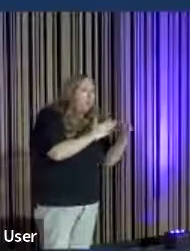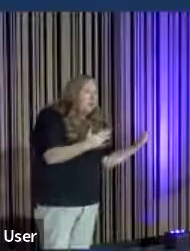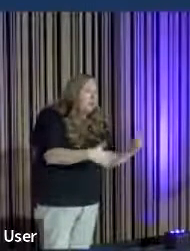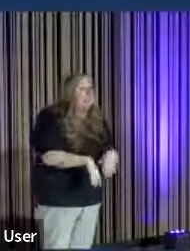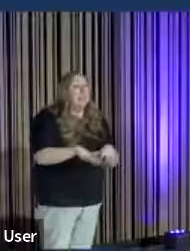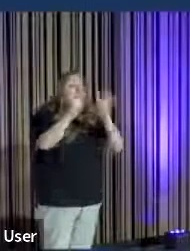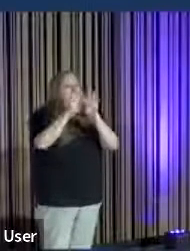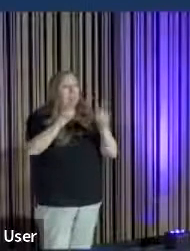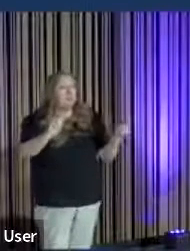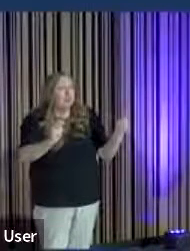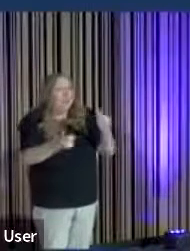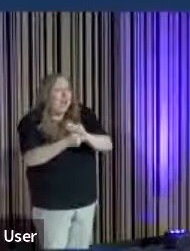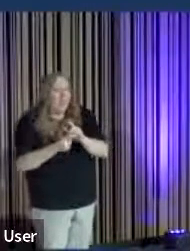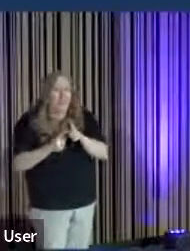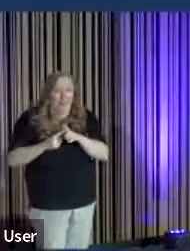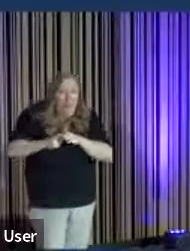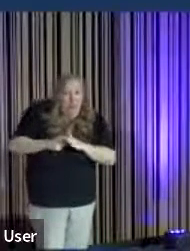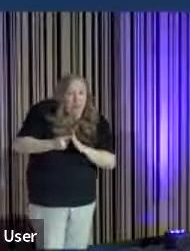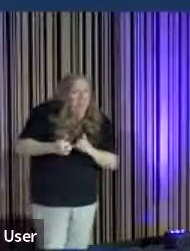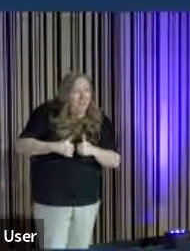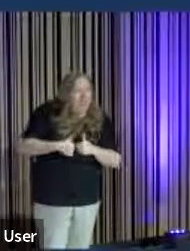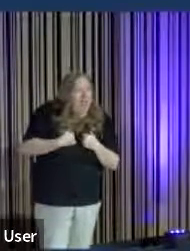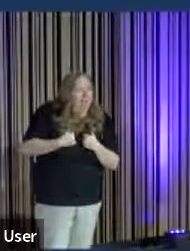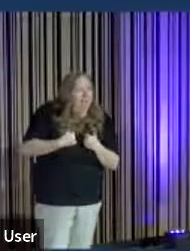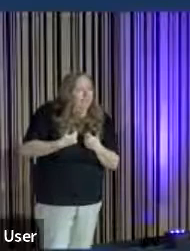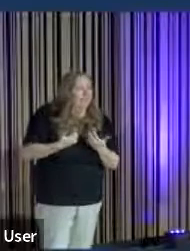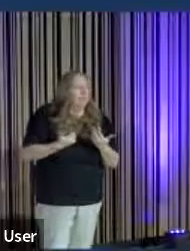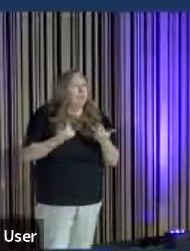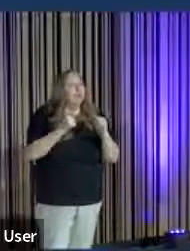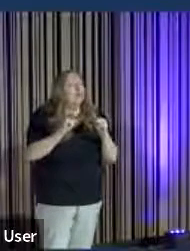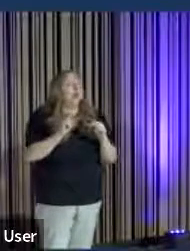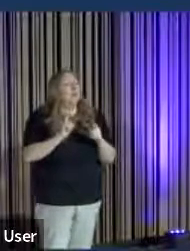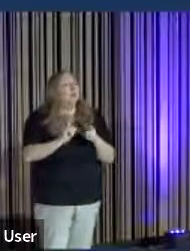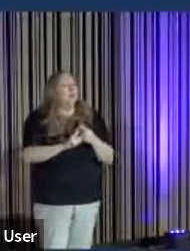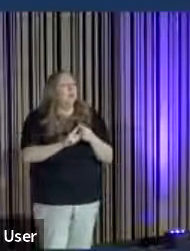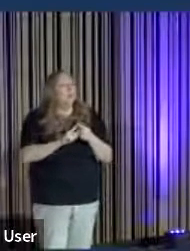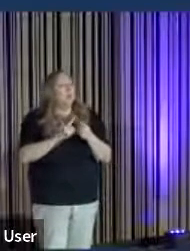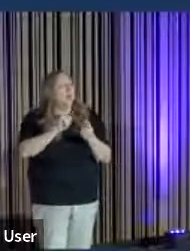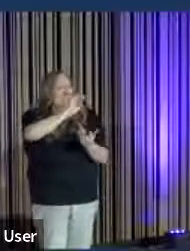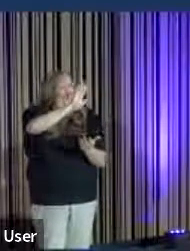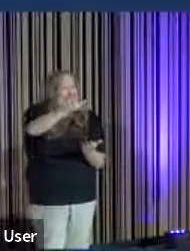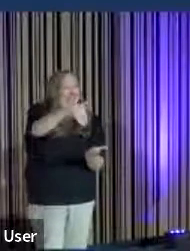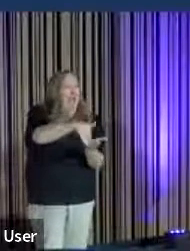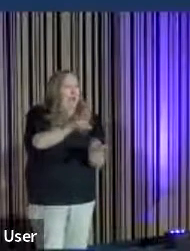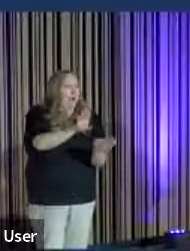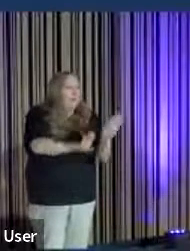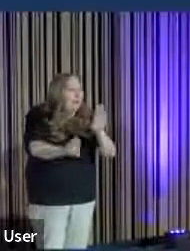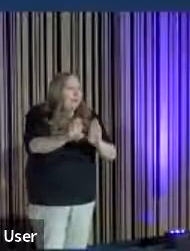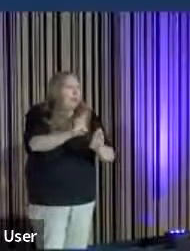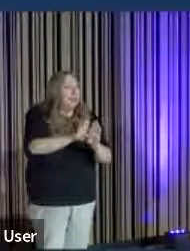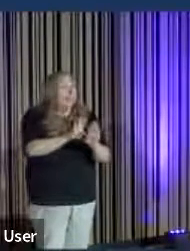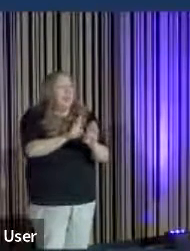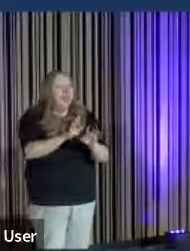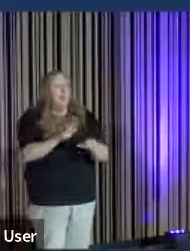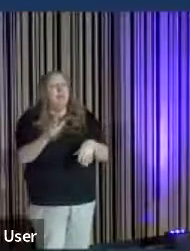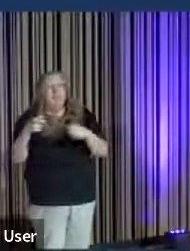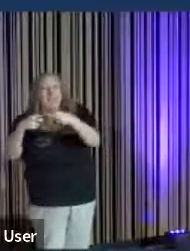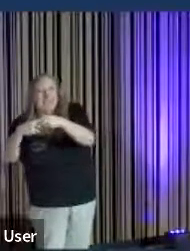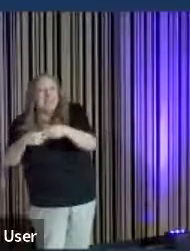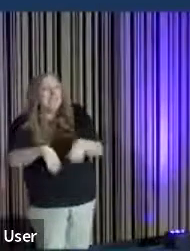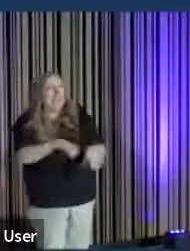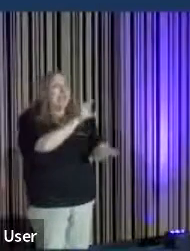life. And we're trying to really just put biology at the absolute center of physics and chemistry, which is well